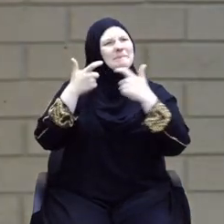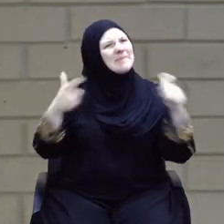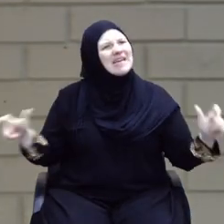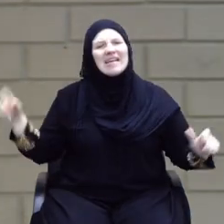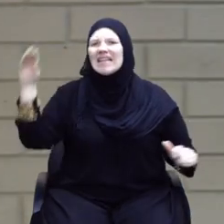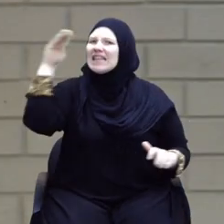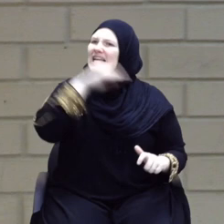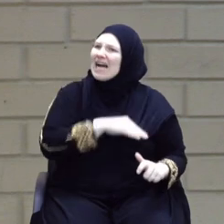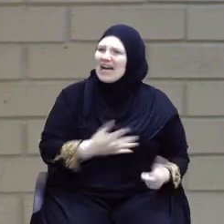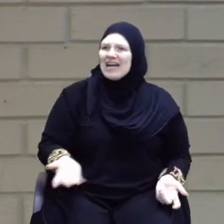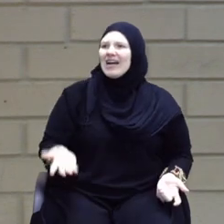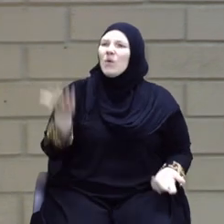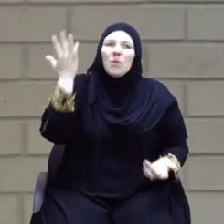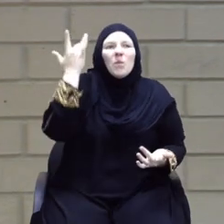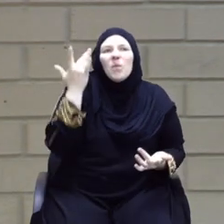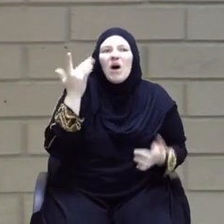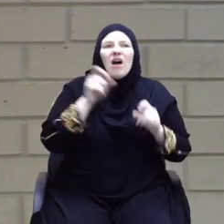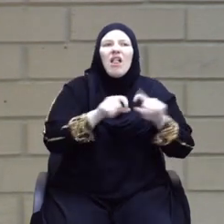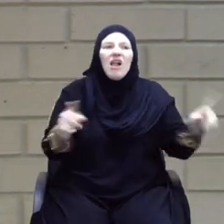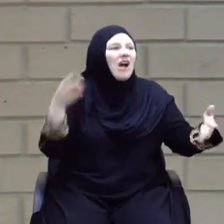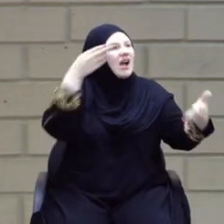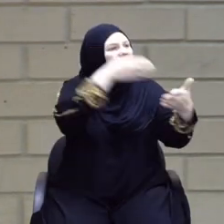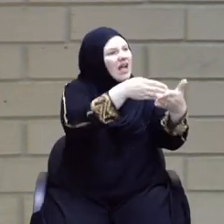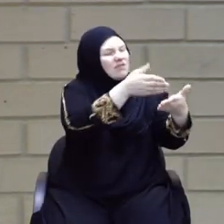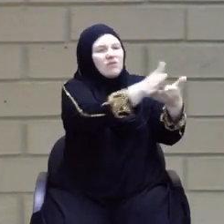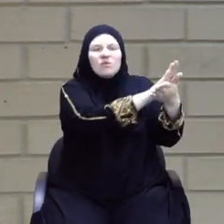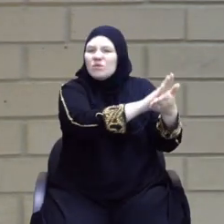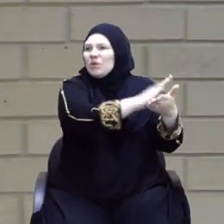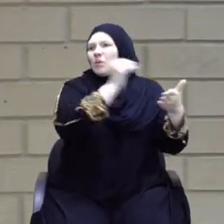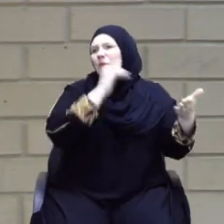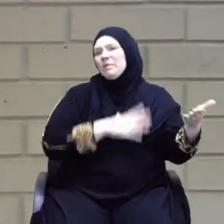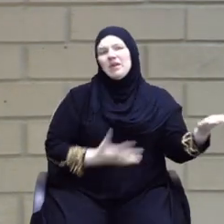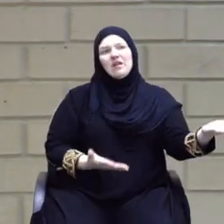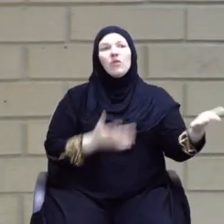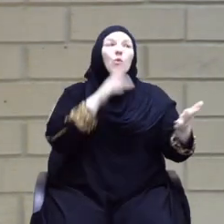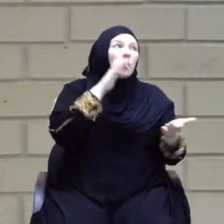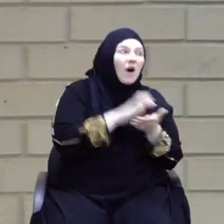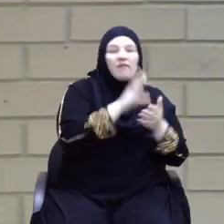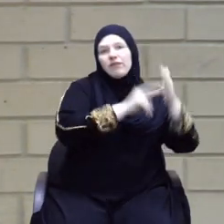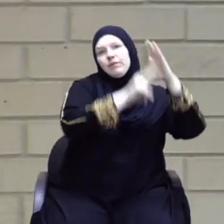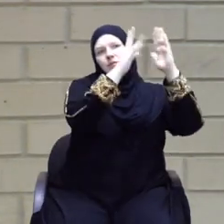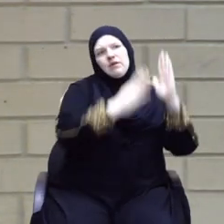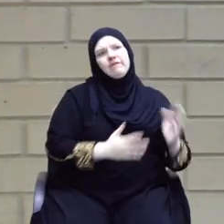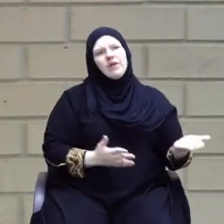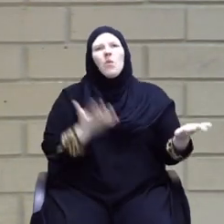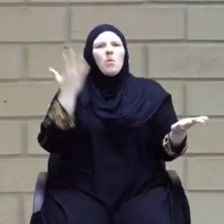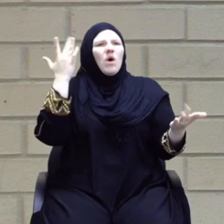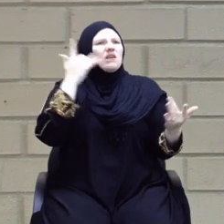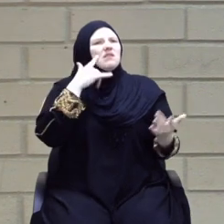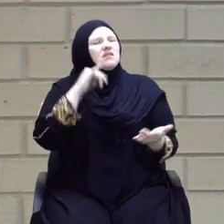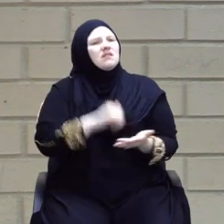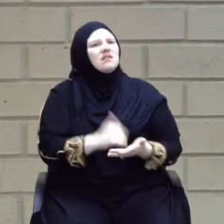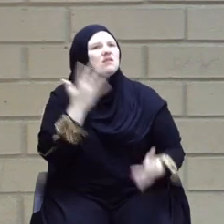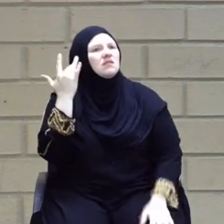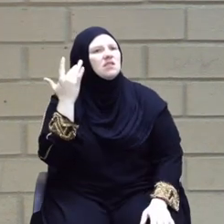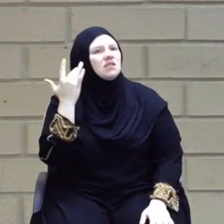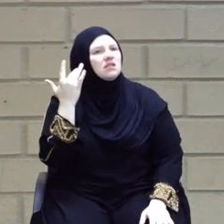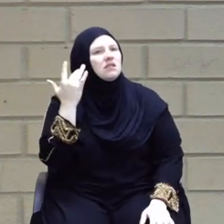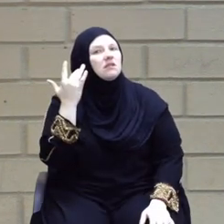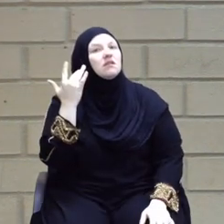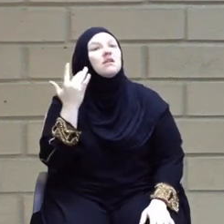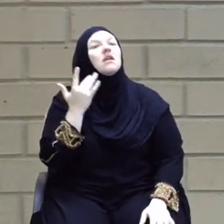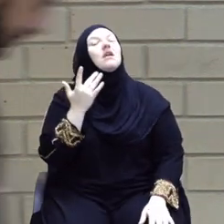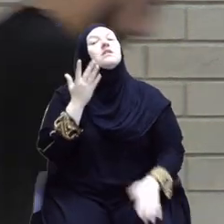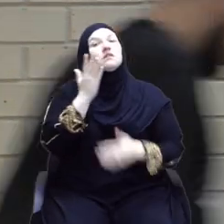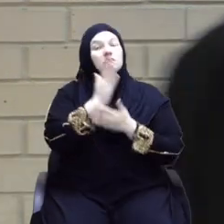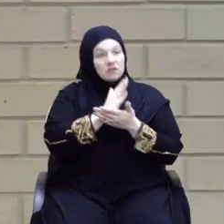leveled against a pure woman, the wife of the Prophet sallallahu alayhi wa sallam. So there was a reproachment here